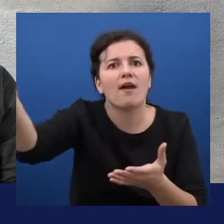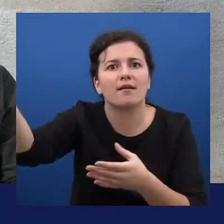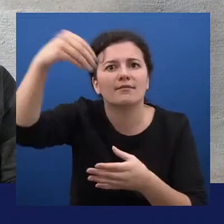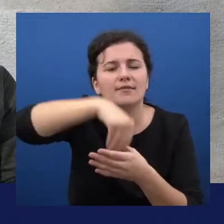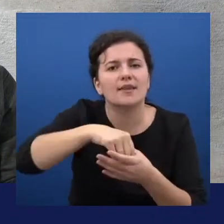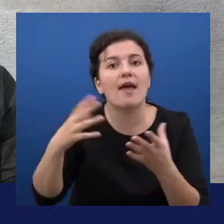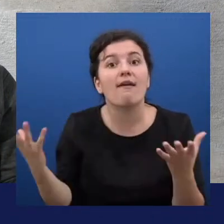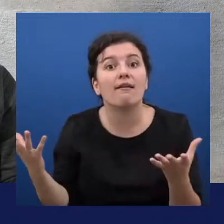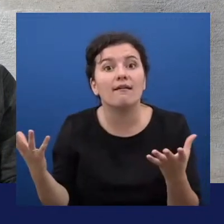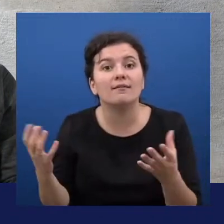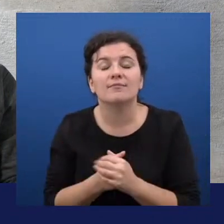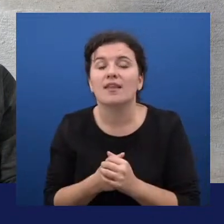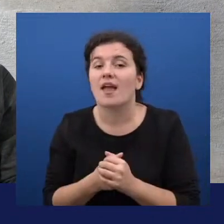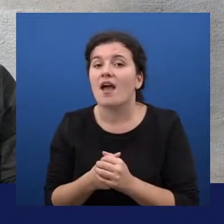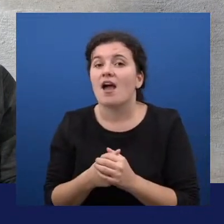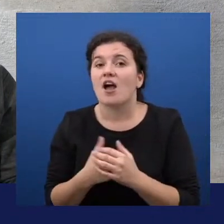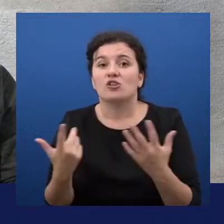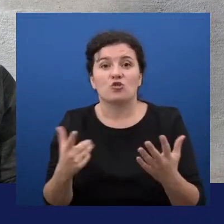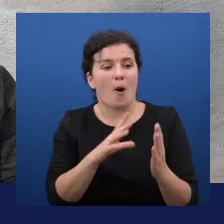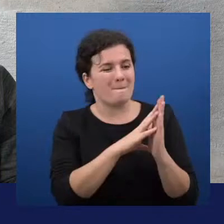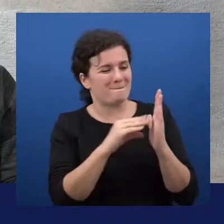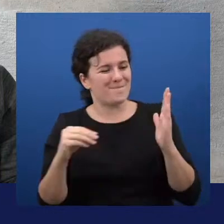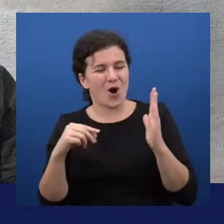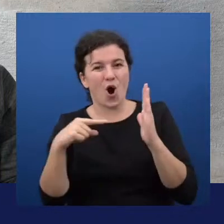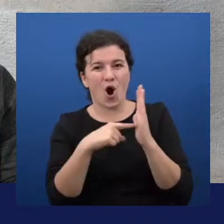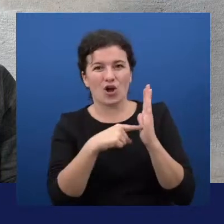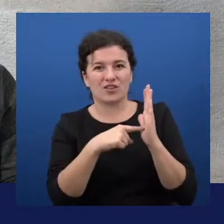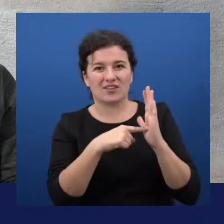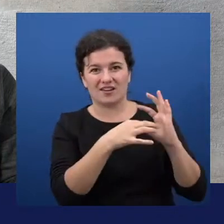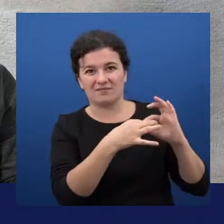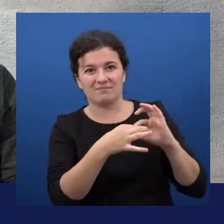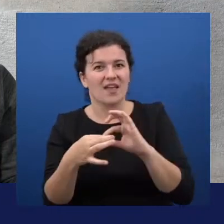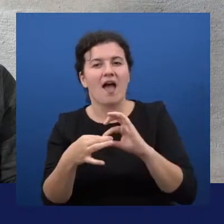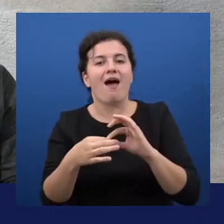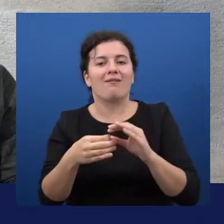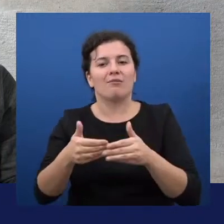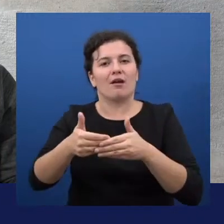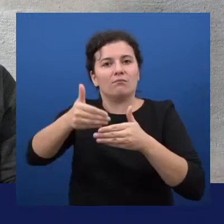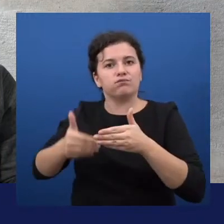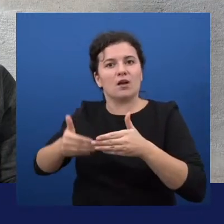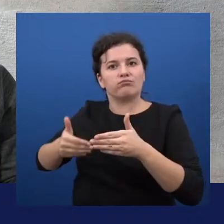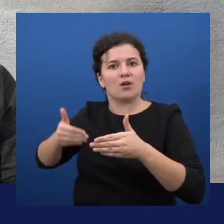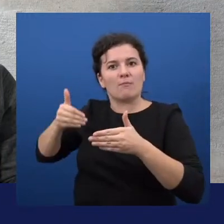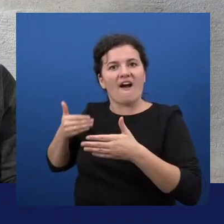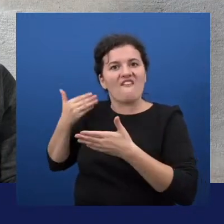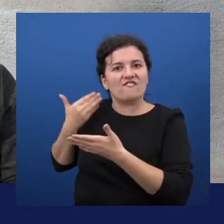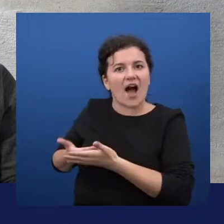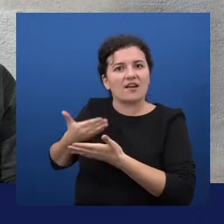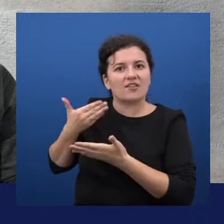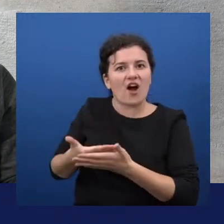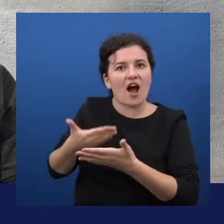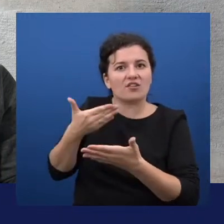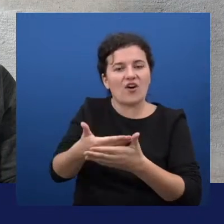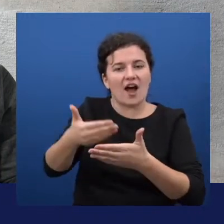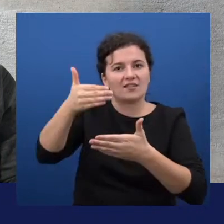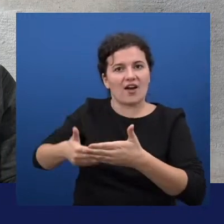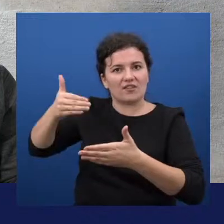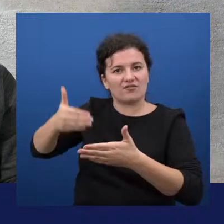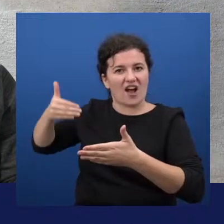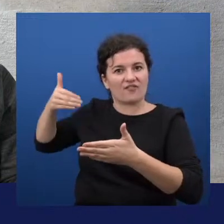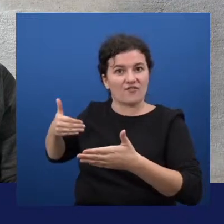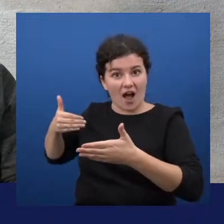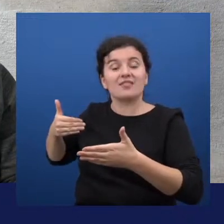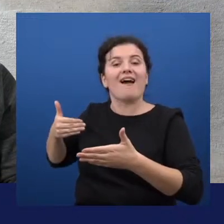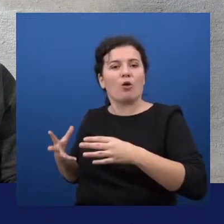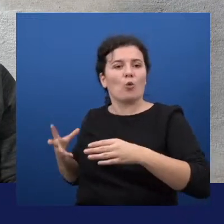you're training your model based on historic facts. So yeah, if you're looking for crime, you will find it, right? I mean, you